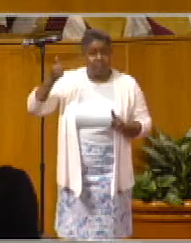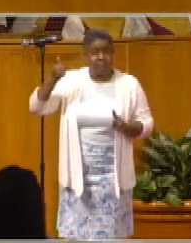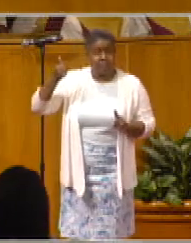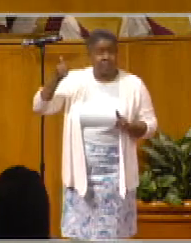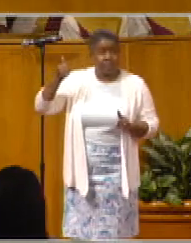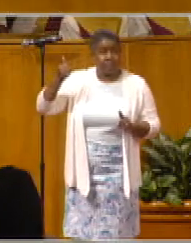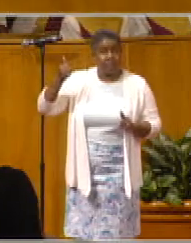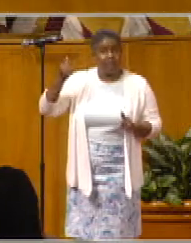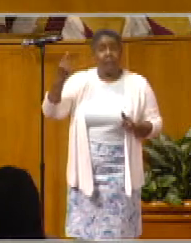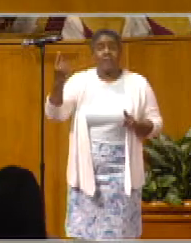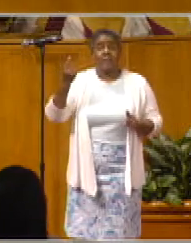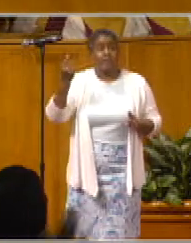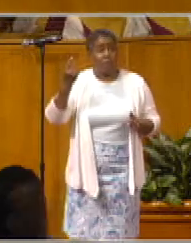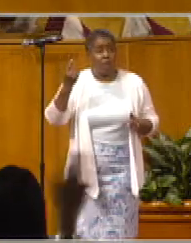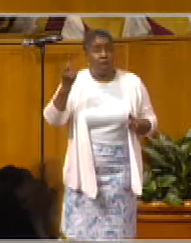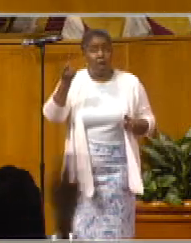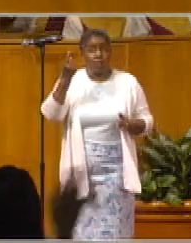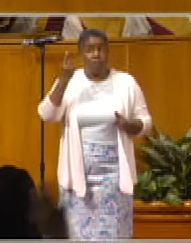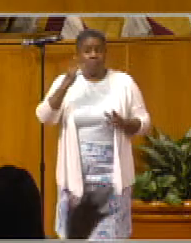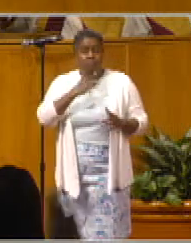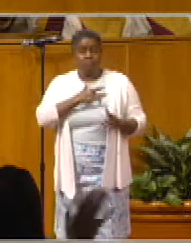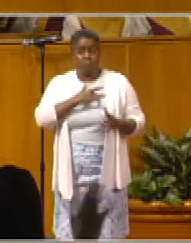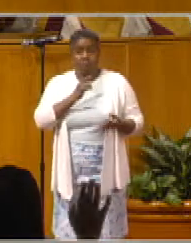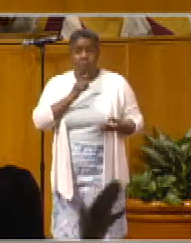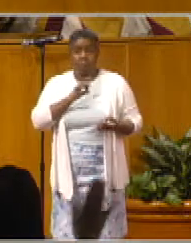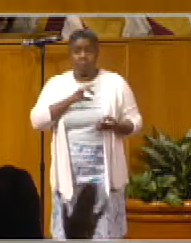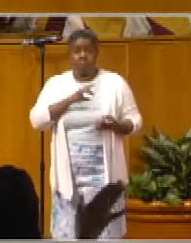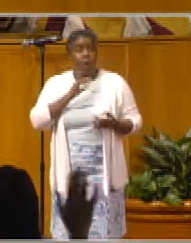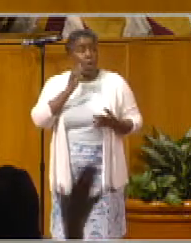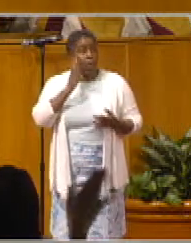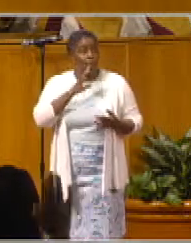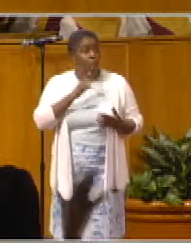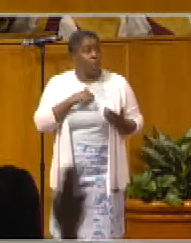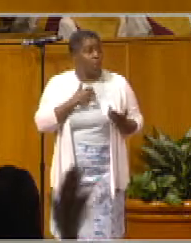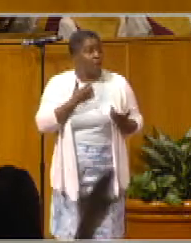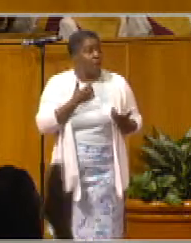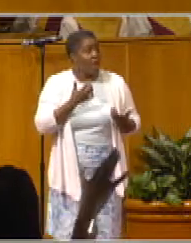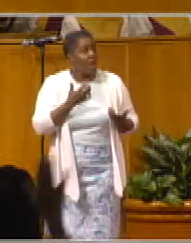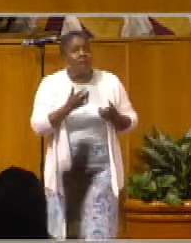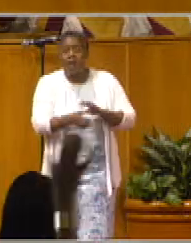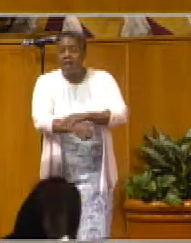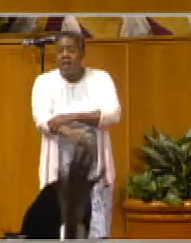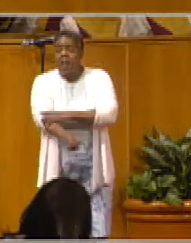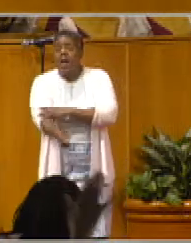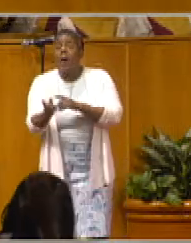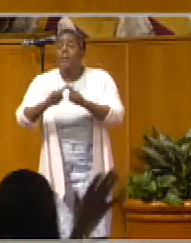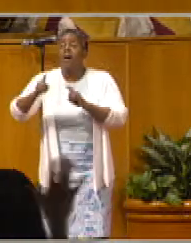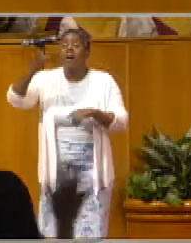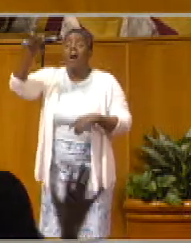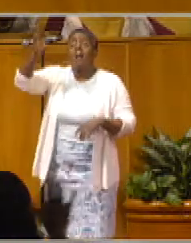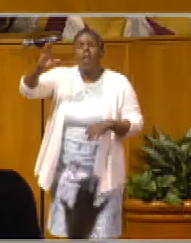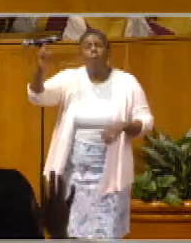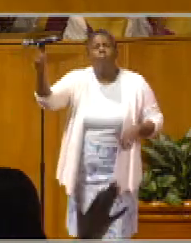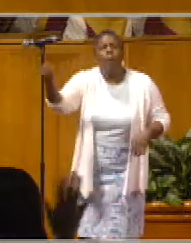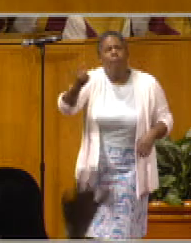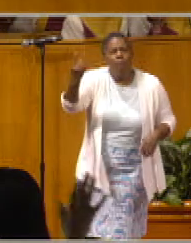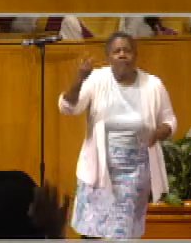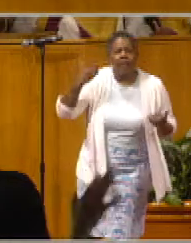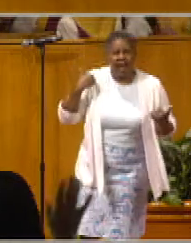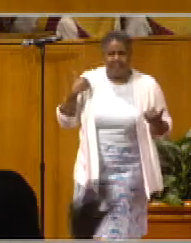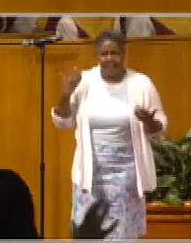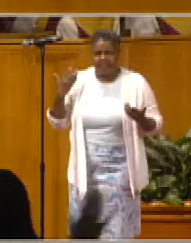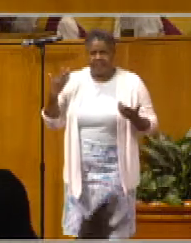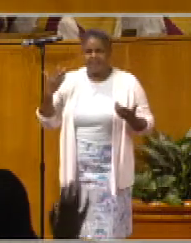Boy, somebody, if you caught that in your spirit, you would have knocked your neighbor's wig off right there. That God always